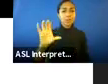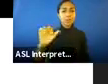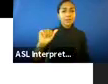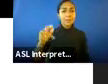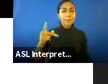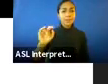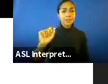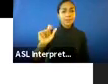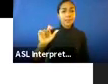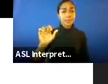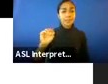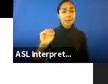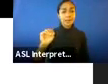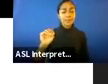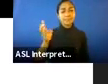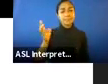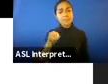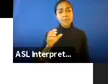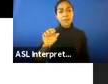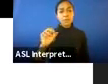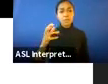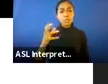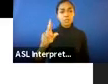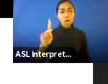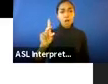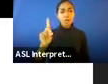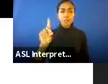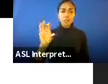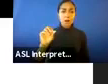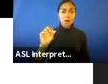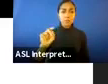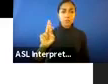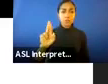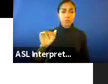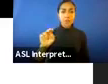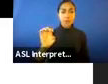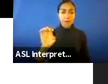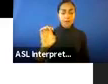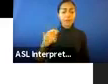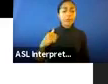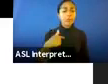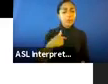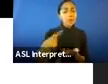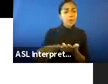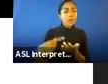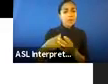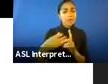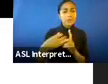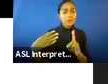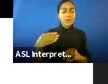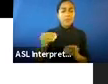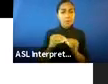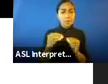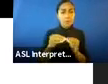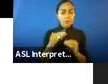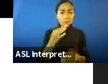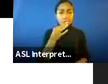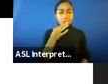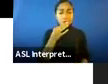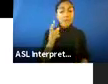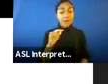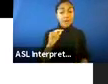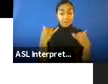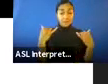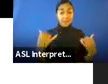are, of course, we'll talk more about this in a little bit, but we are seeing in this